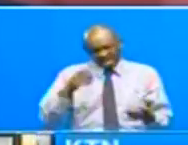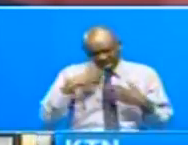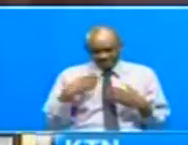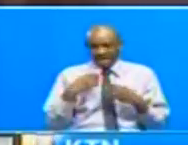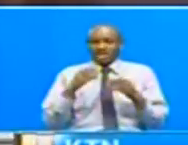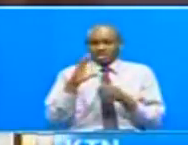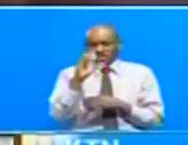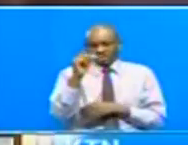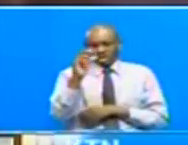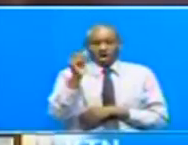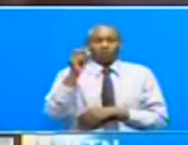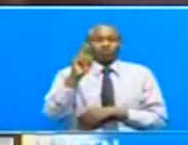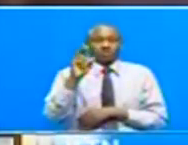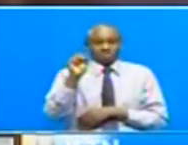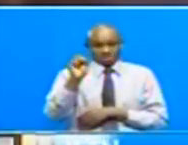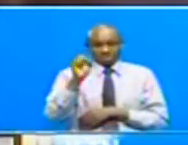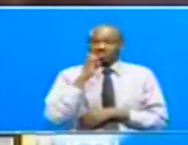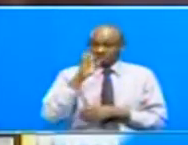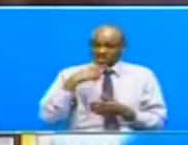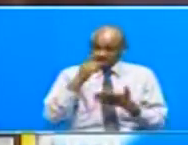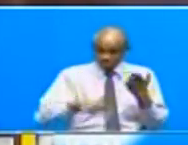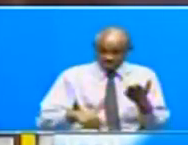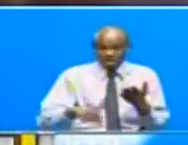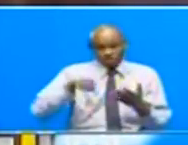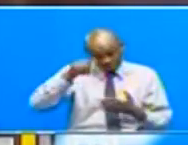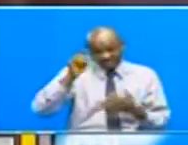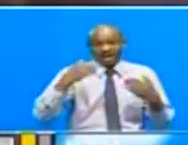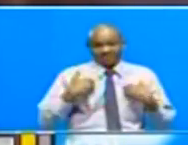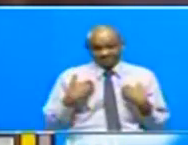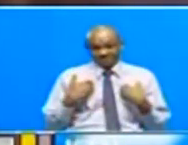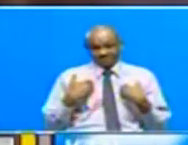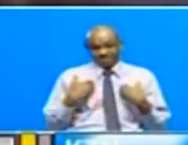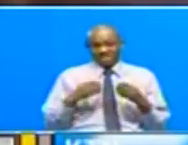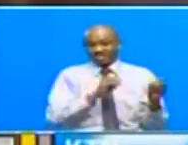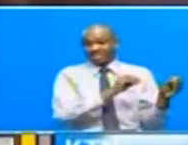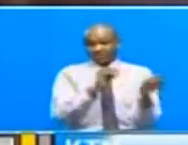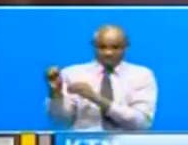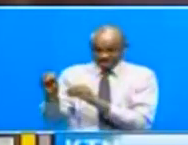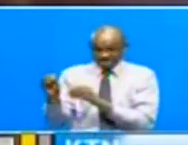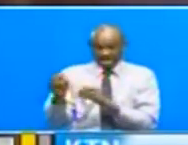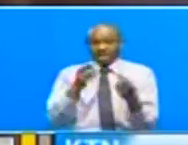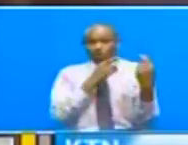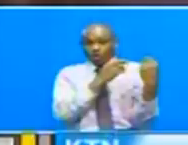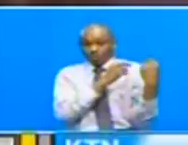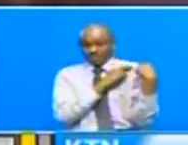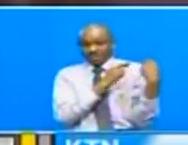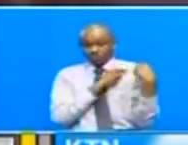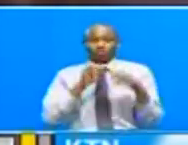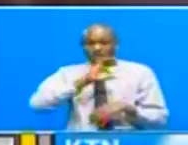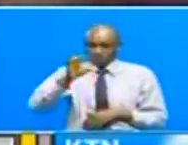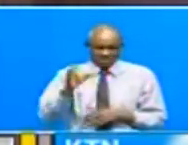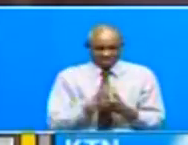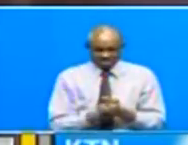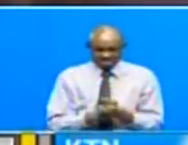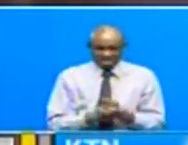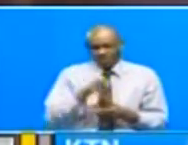clause here that simply means that you have transferred an obligation to counties